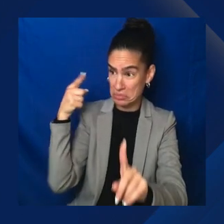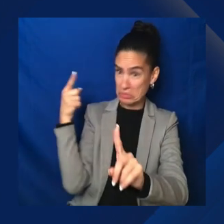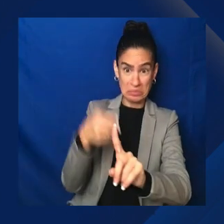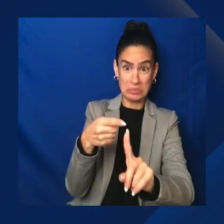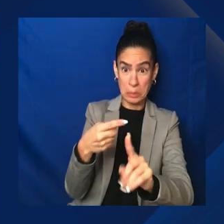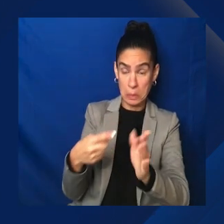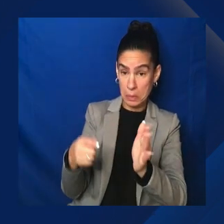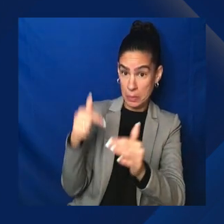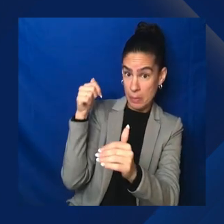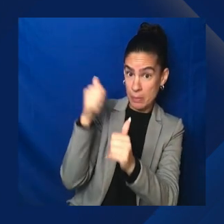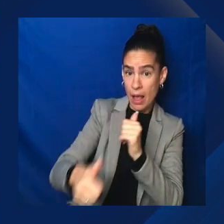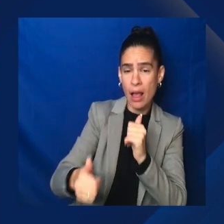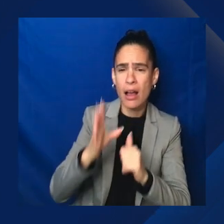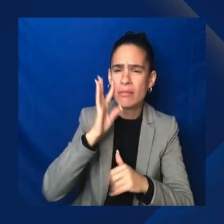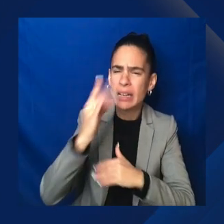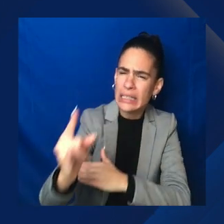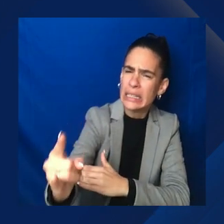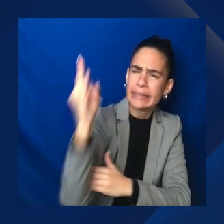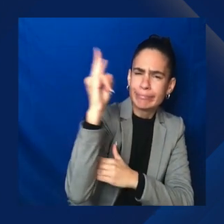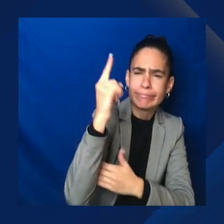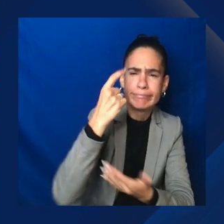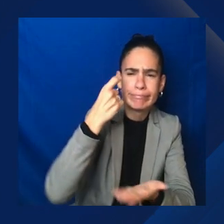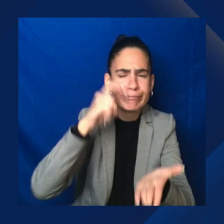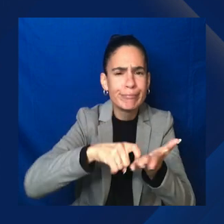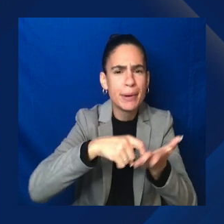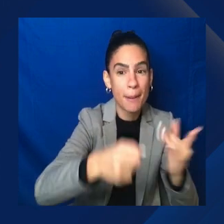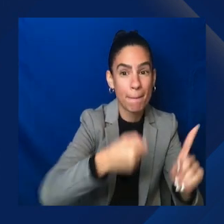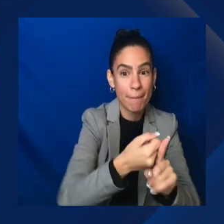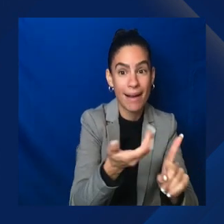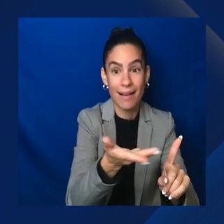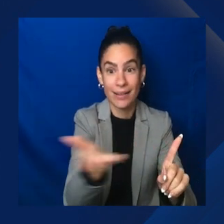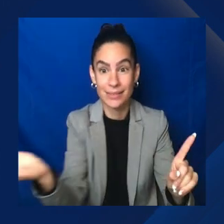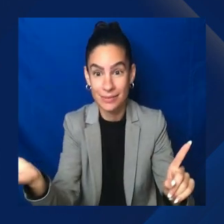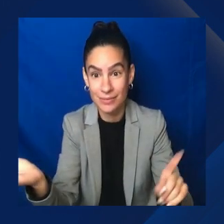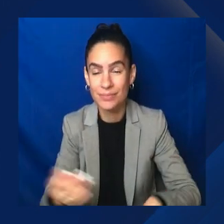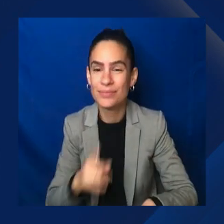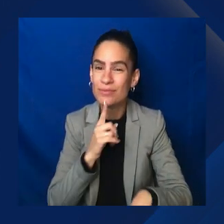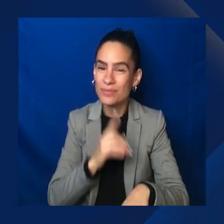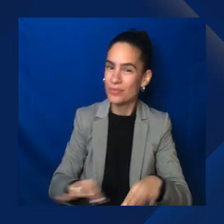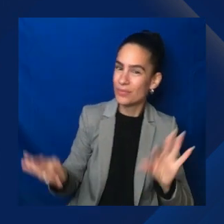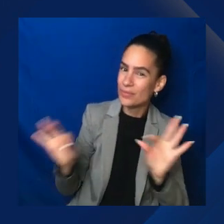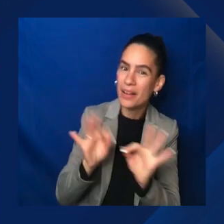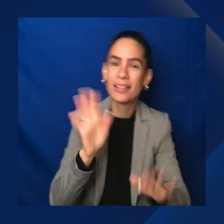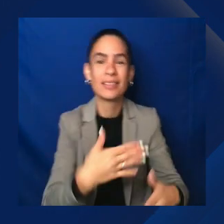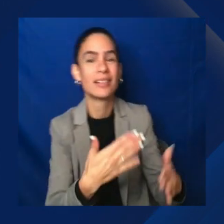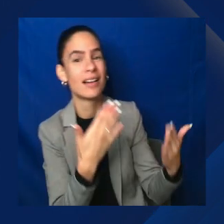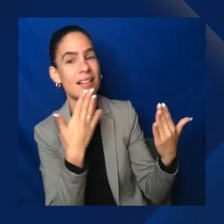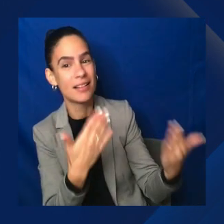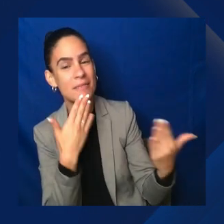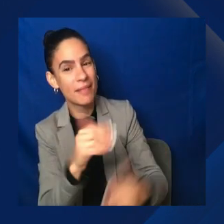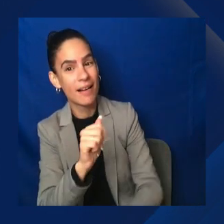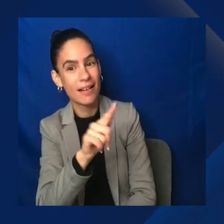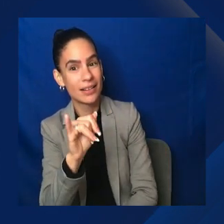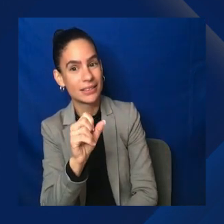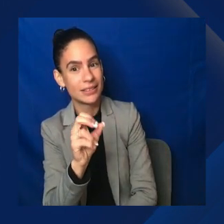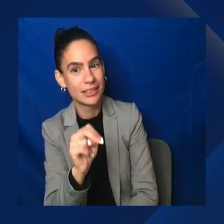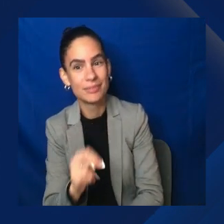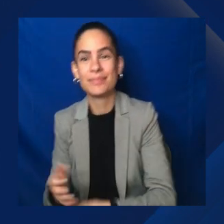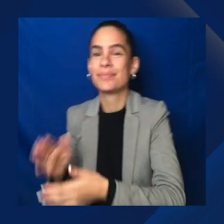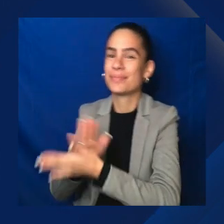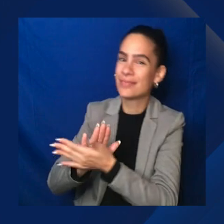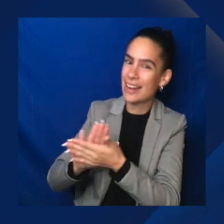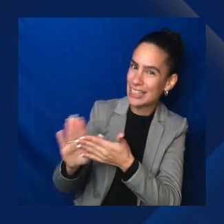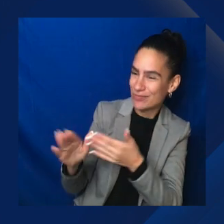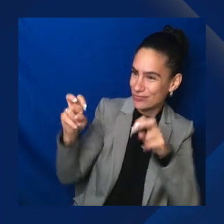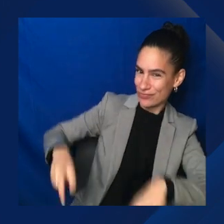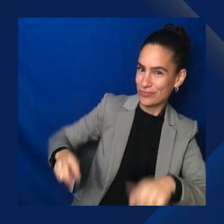And it's so important. Thank you, Allyson. Thank it's you good so to be much. With you. Thank you for all you're doing. Thank you.